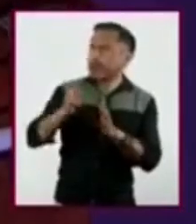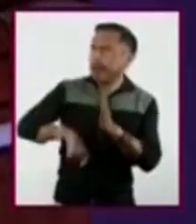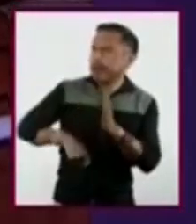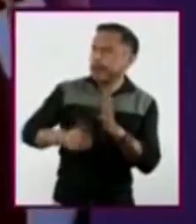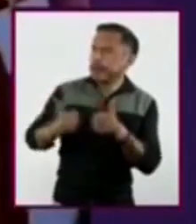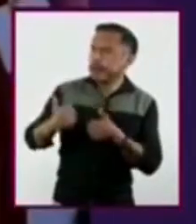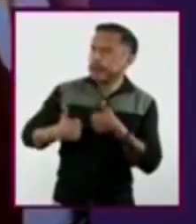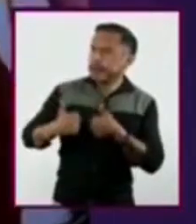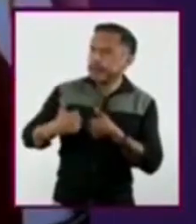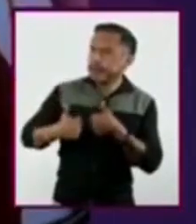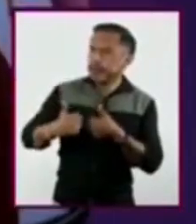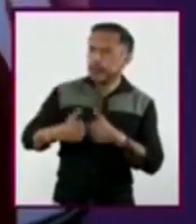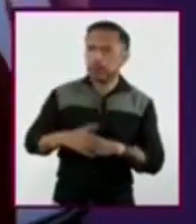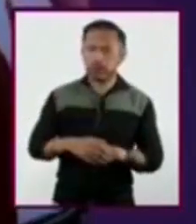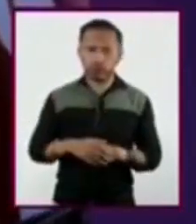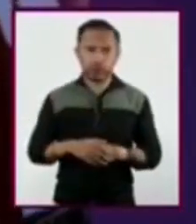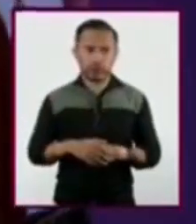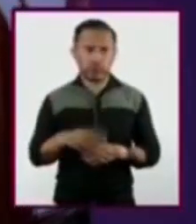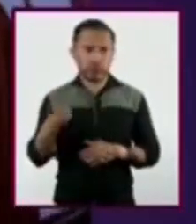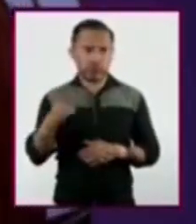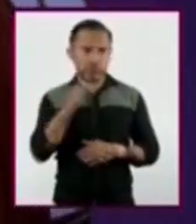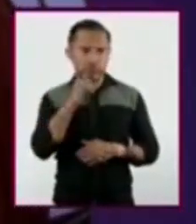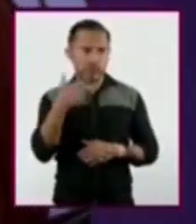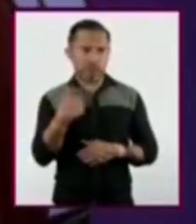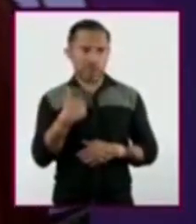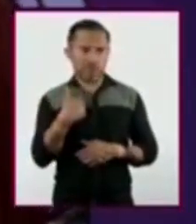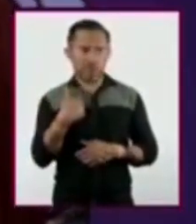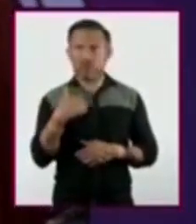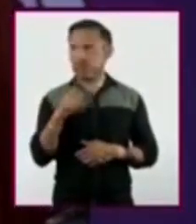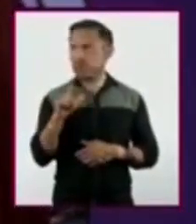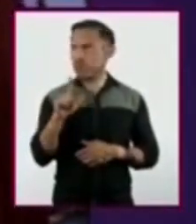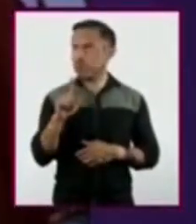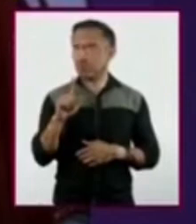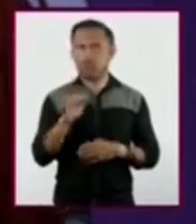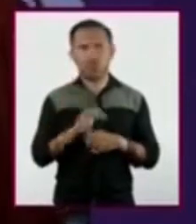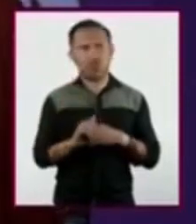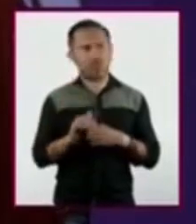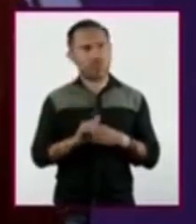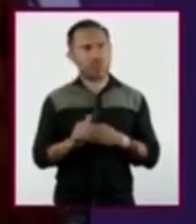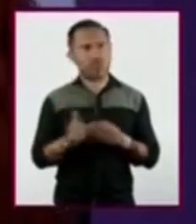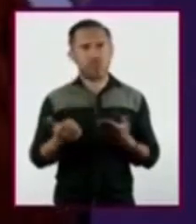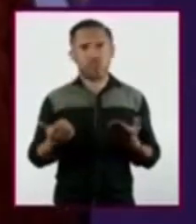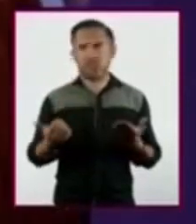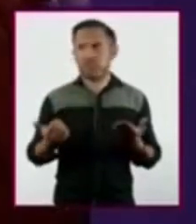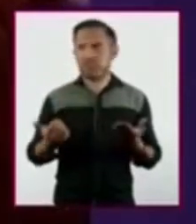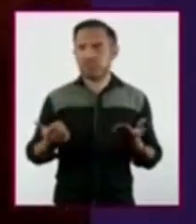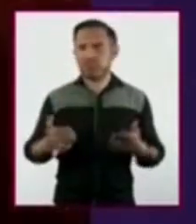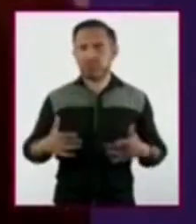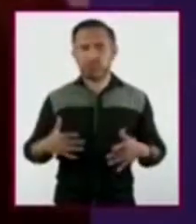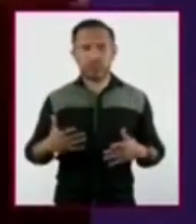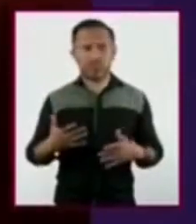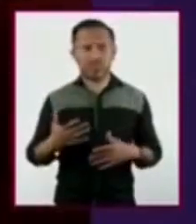We don't have $21. That's horrible.